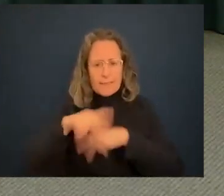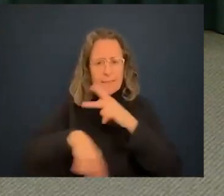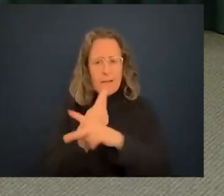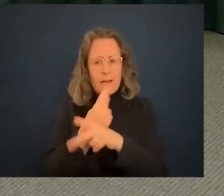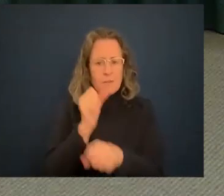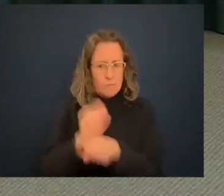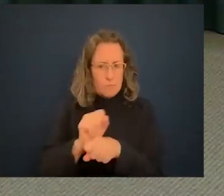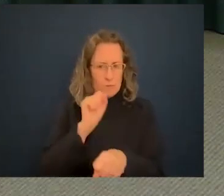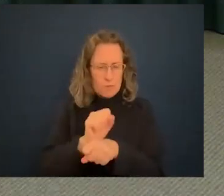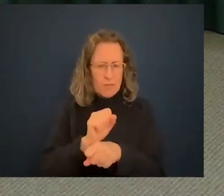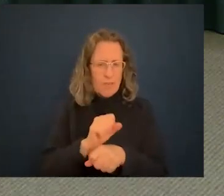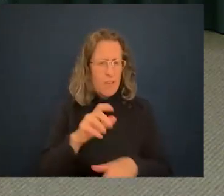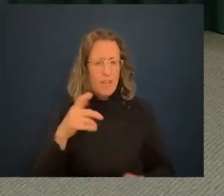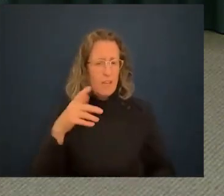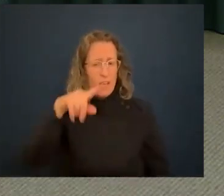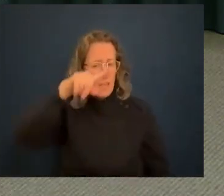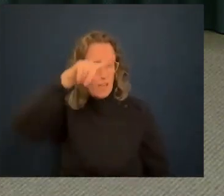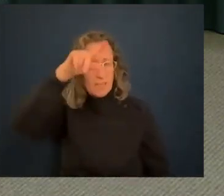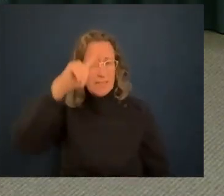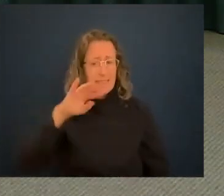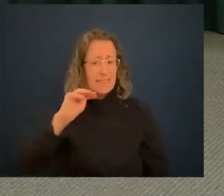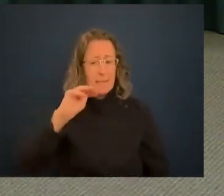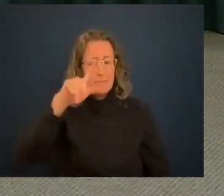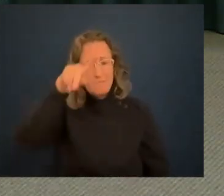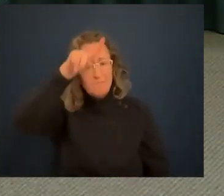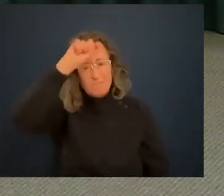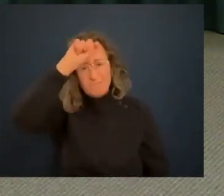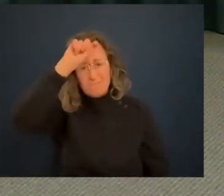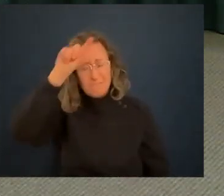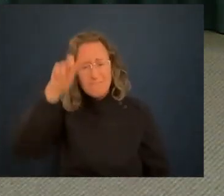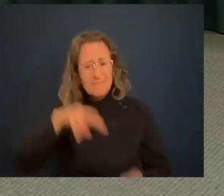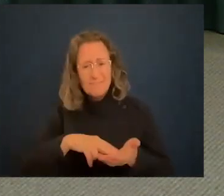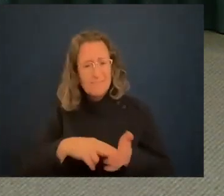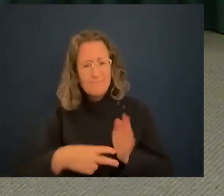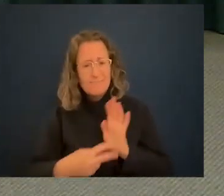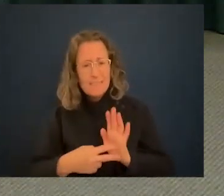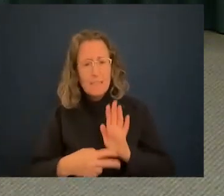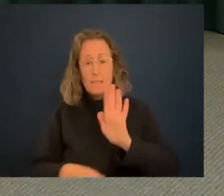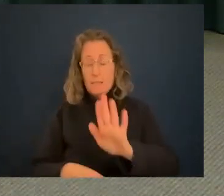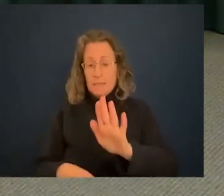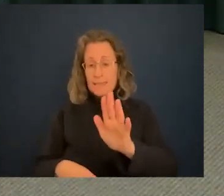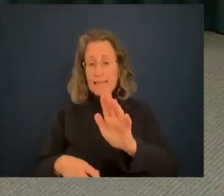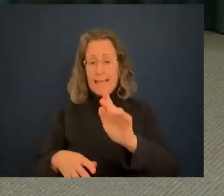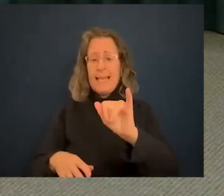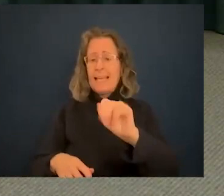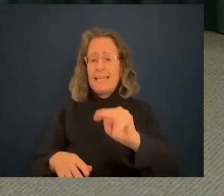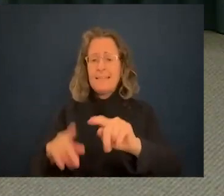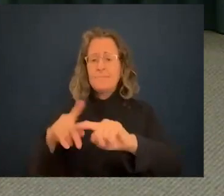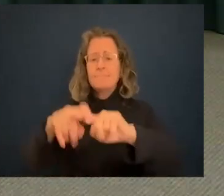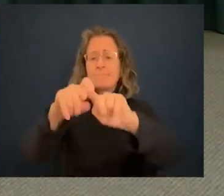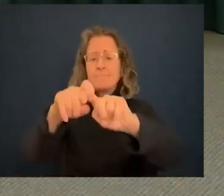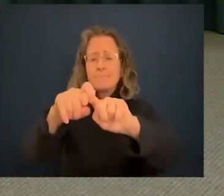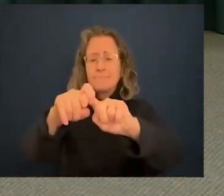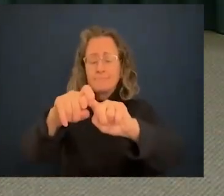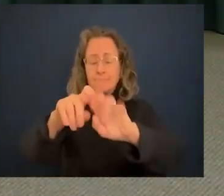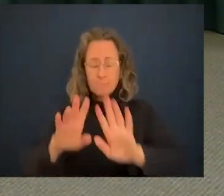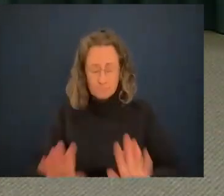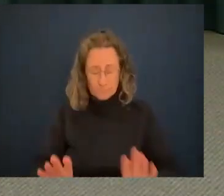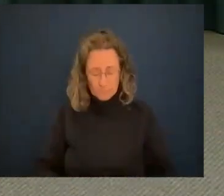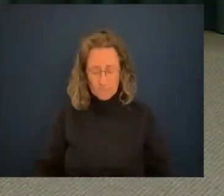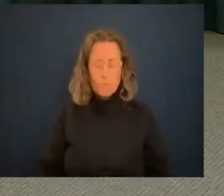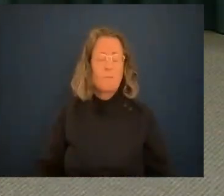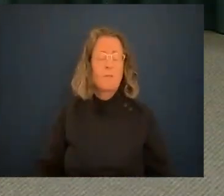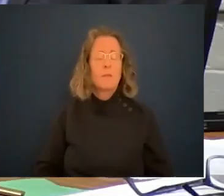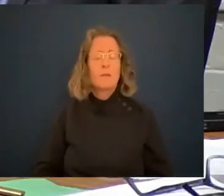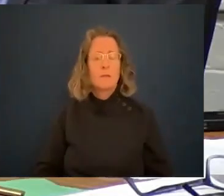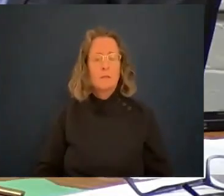would like I'd really like to I just options um so I think it's I I think one of the things that's important